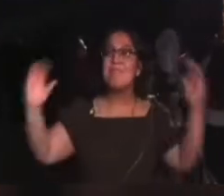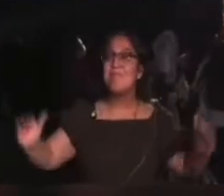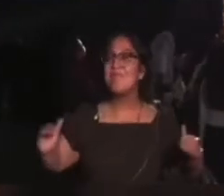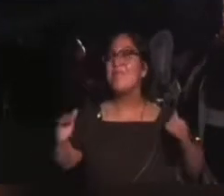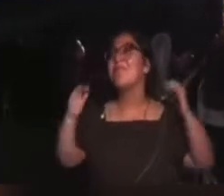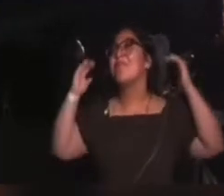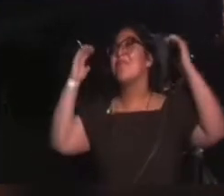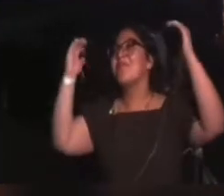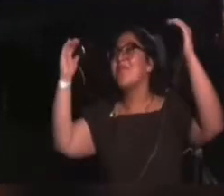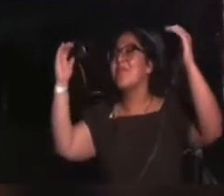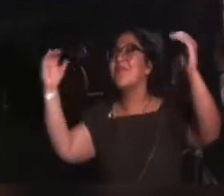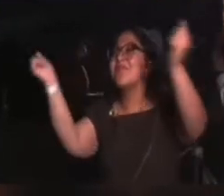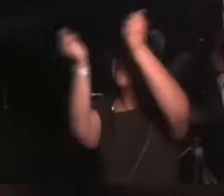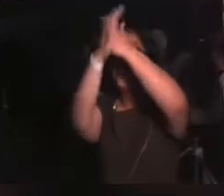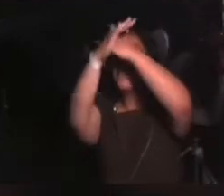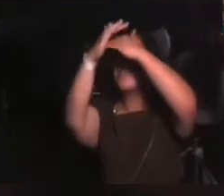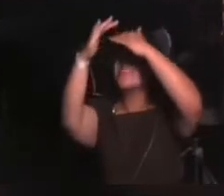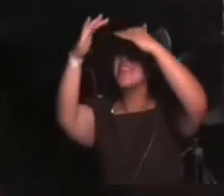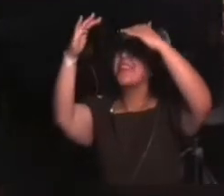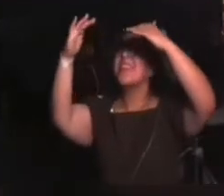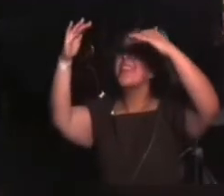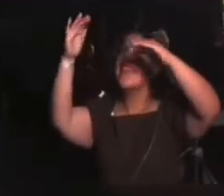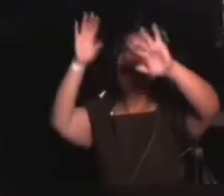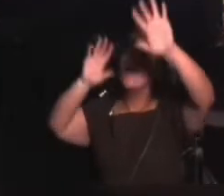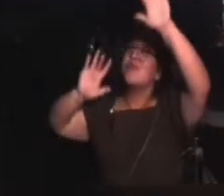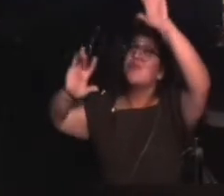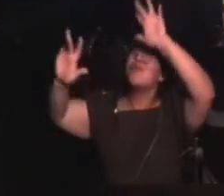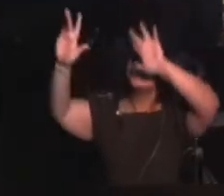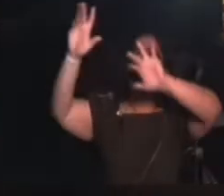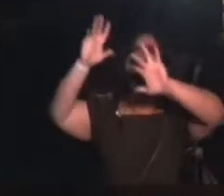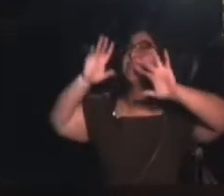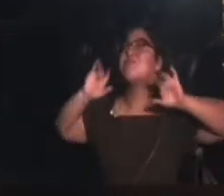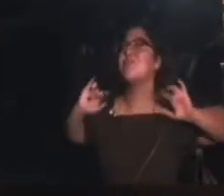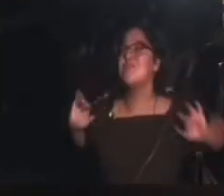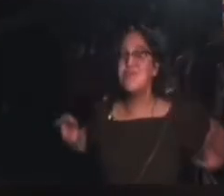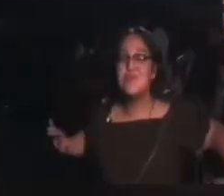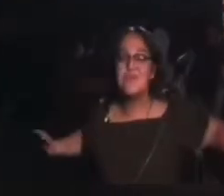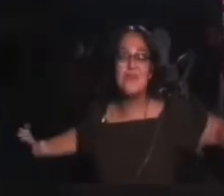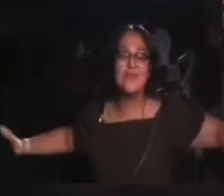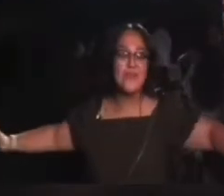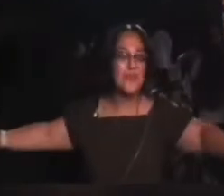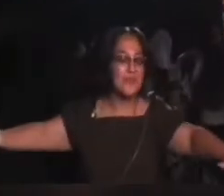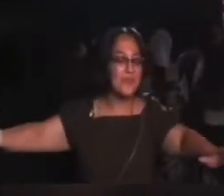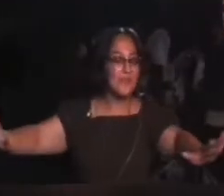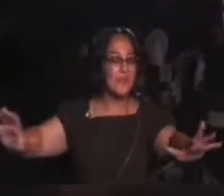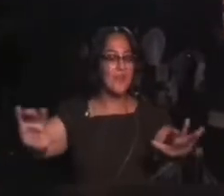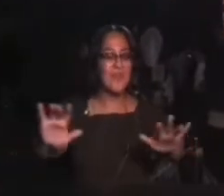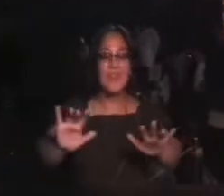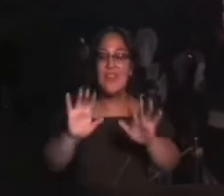Be exalted now in the heavens as your glory.